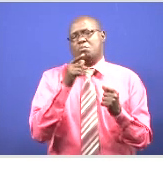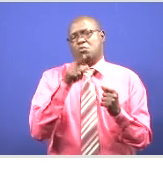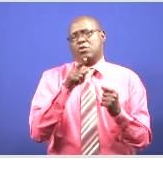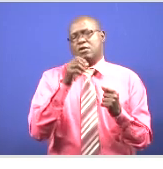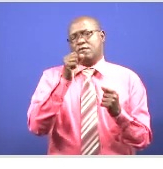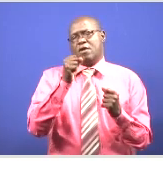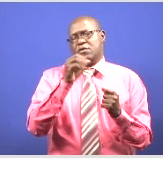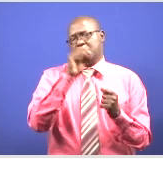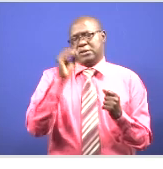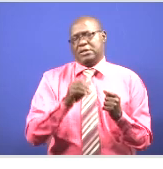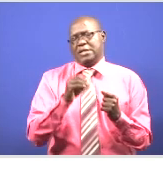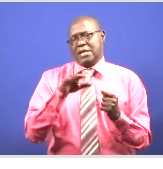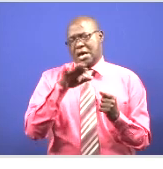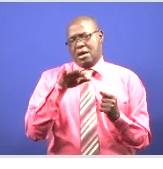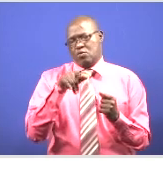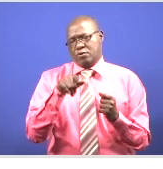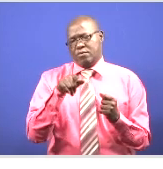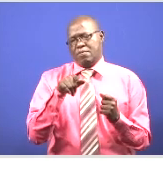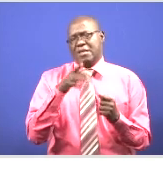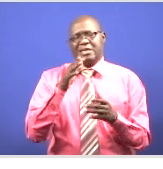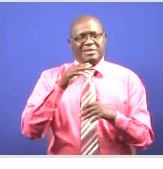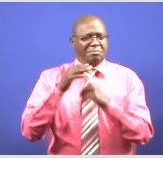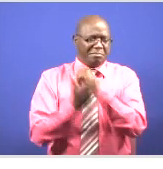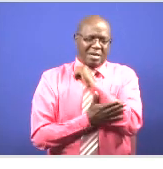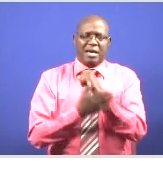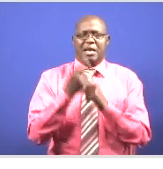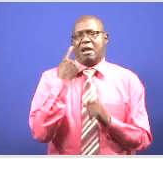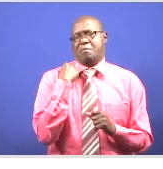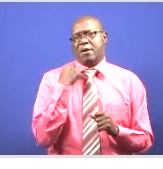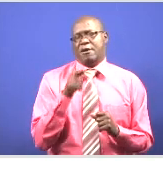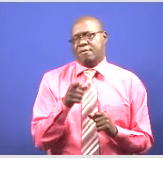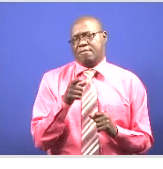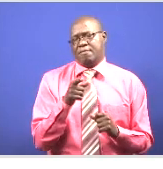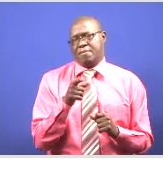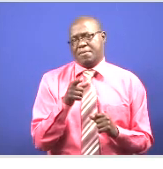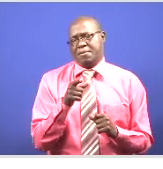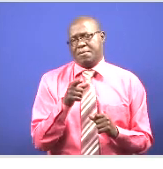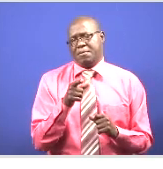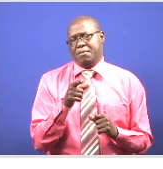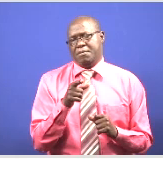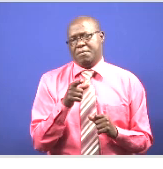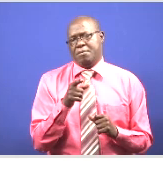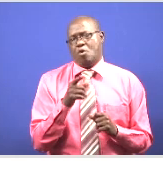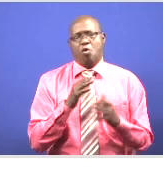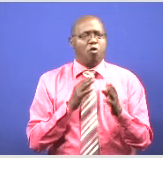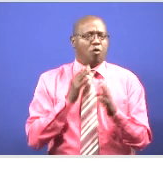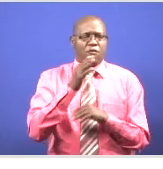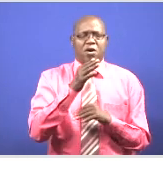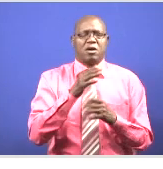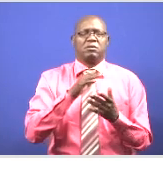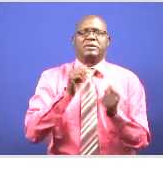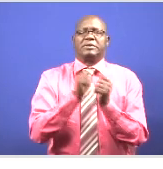64.5% or thereabout, which is a really bad figure, you know? We are up by more than 10%, you